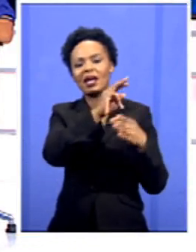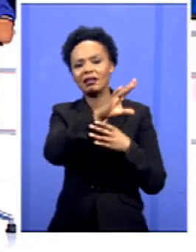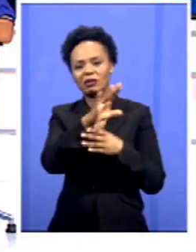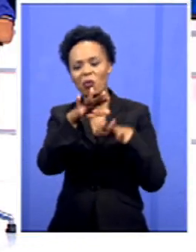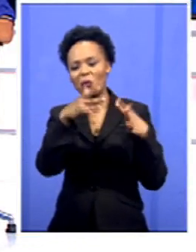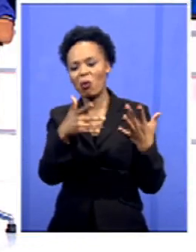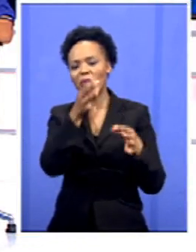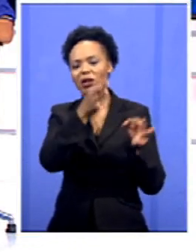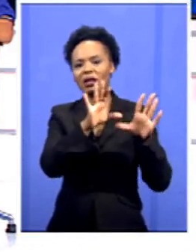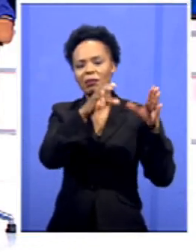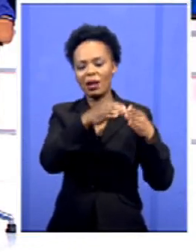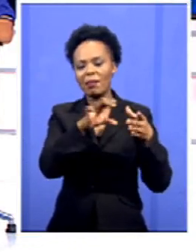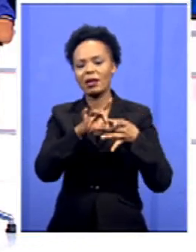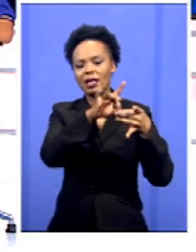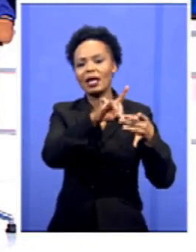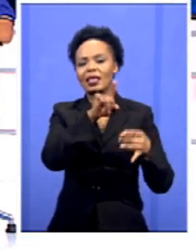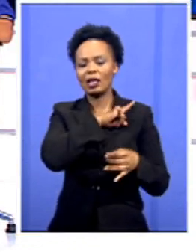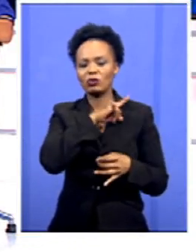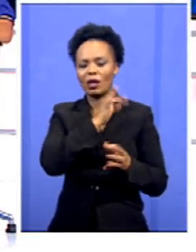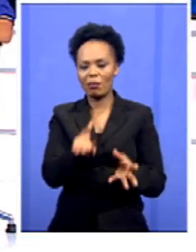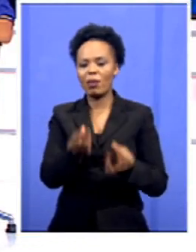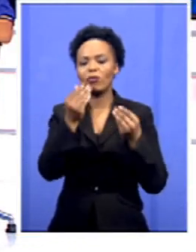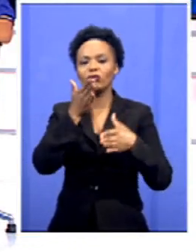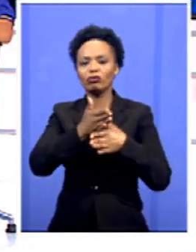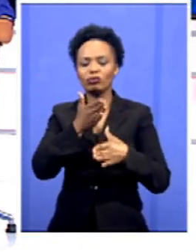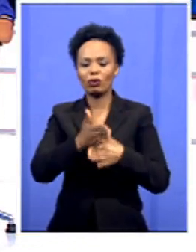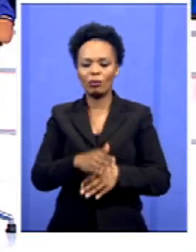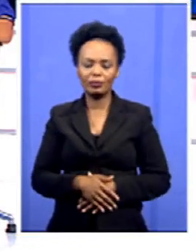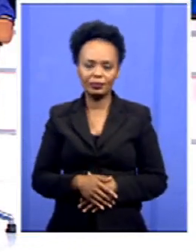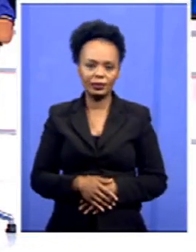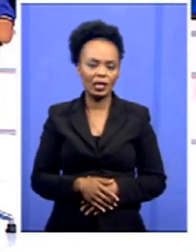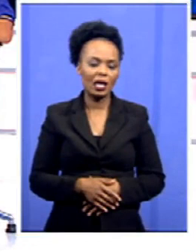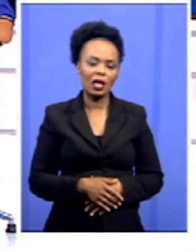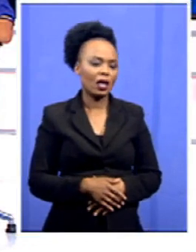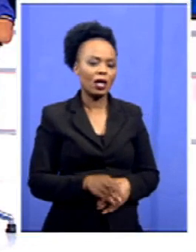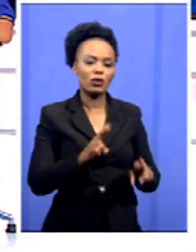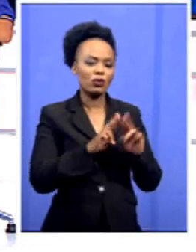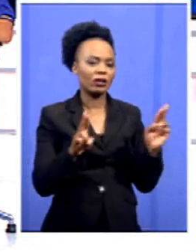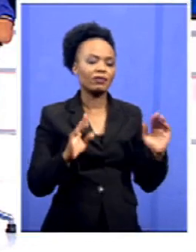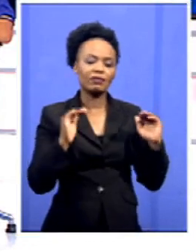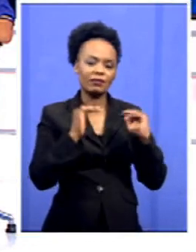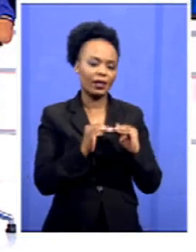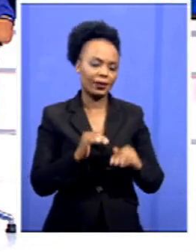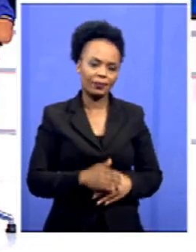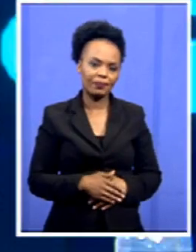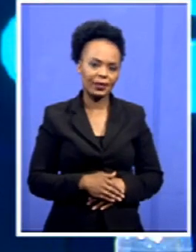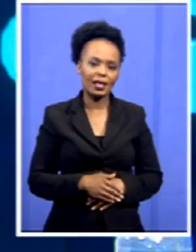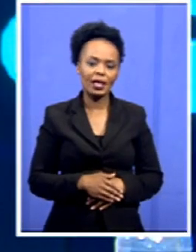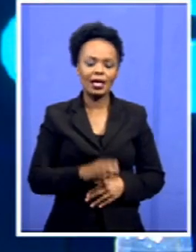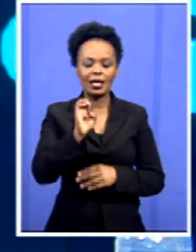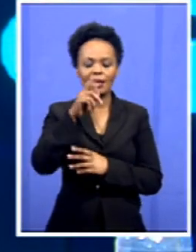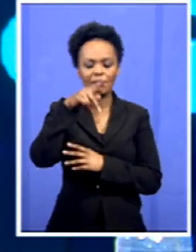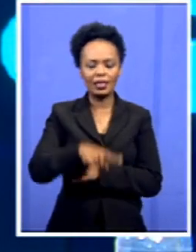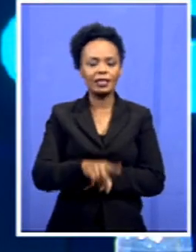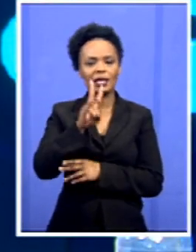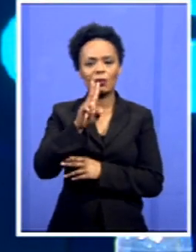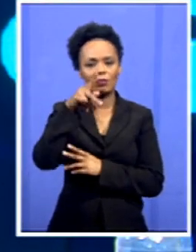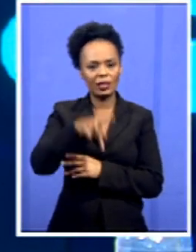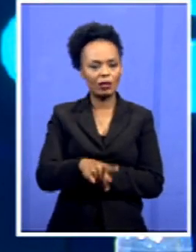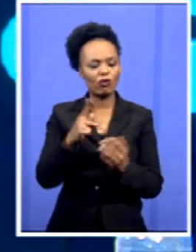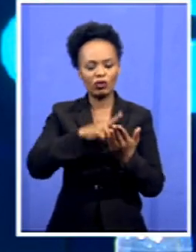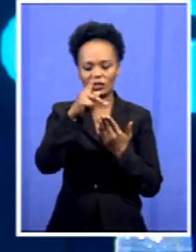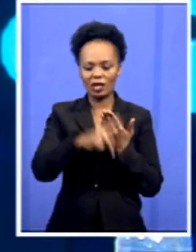those positions. That would be very unfortunate, Sakina. I think that is not the intention of the EPWP project because,